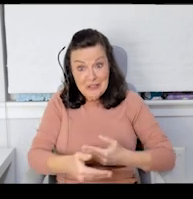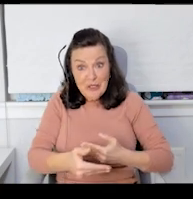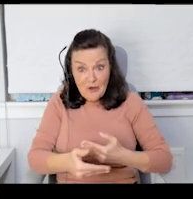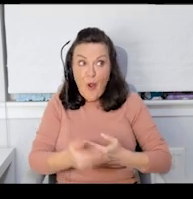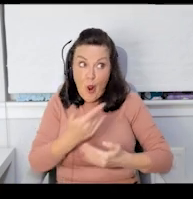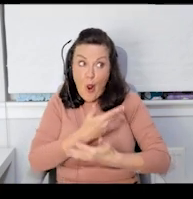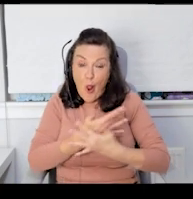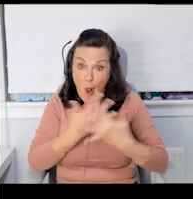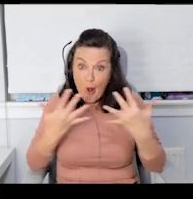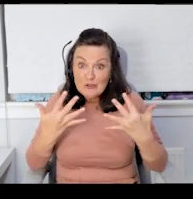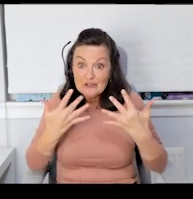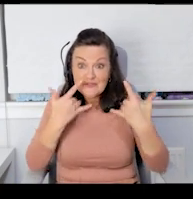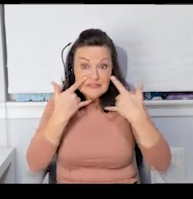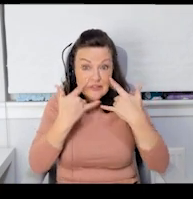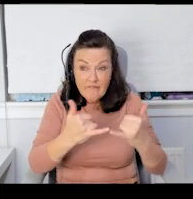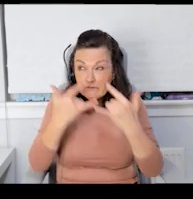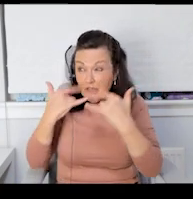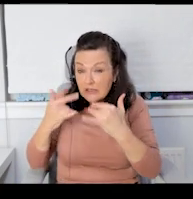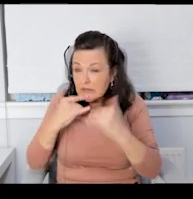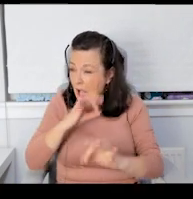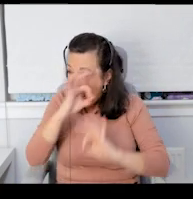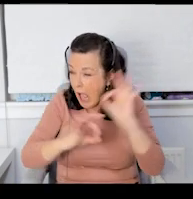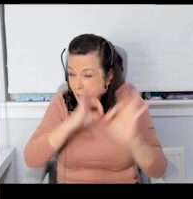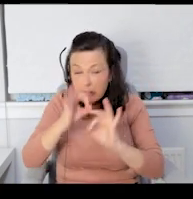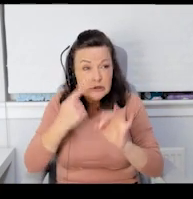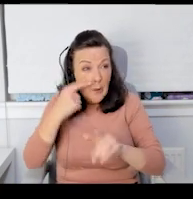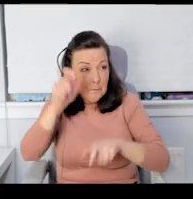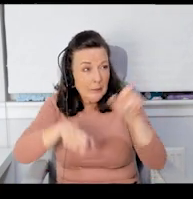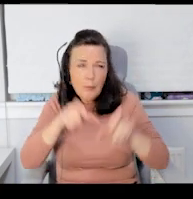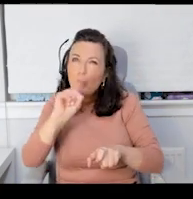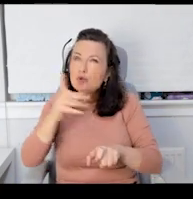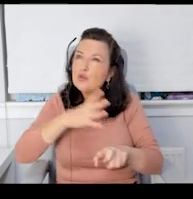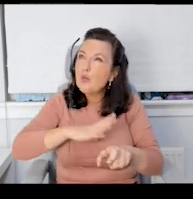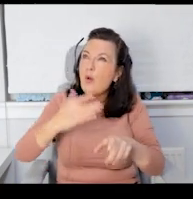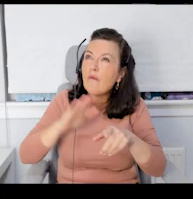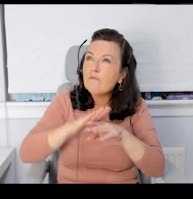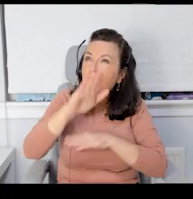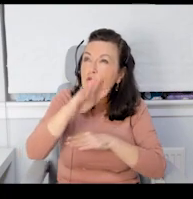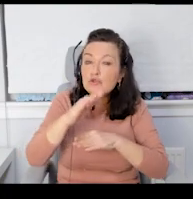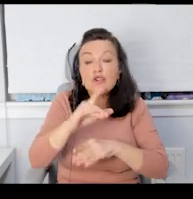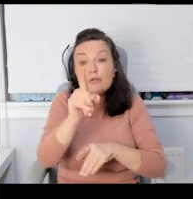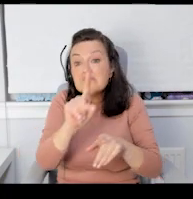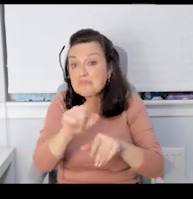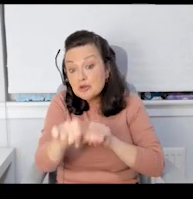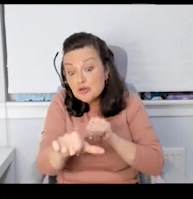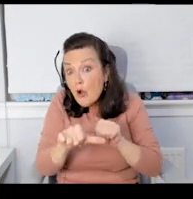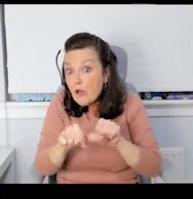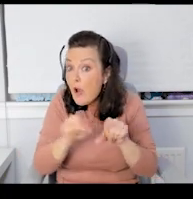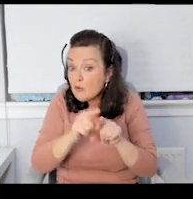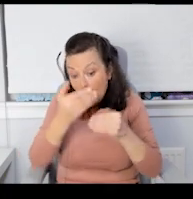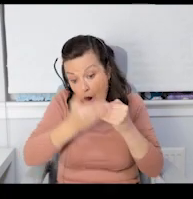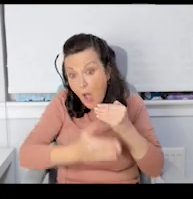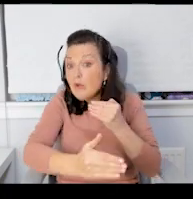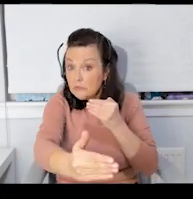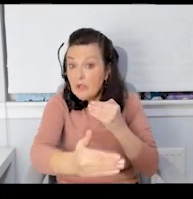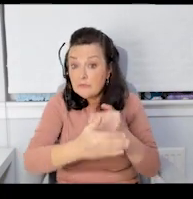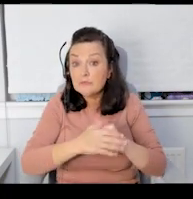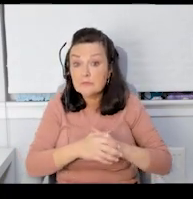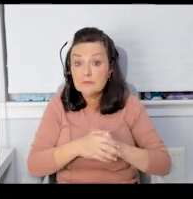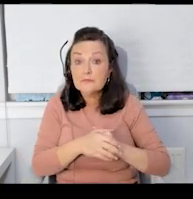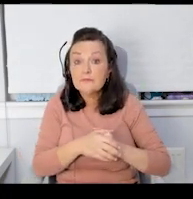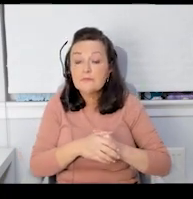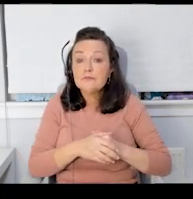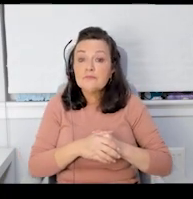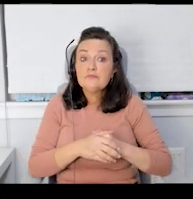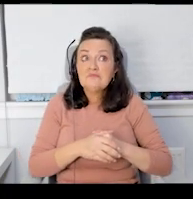through surveys of young people and looking at their careers, looking at where they want to go, both in the short term and long term.